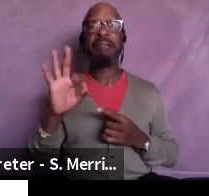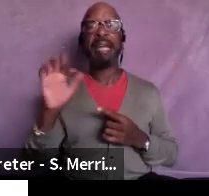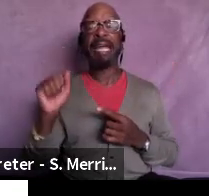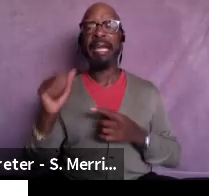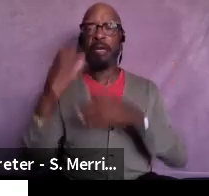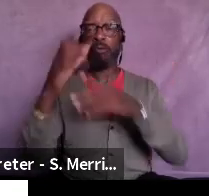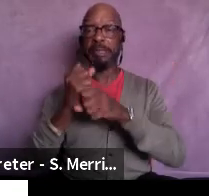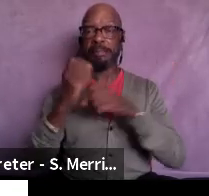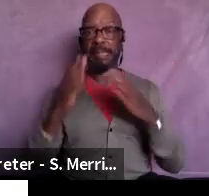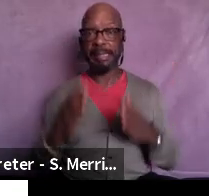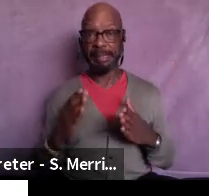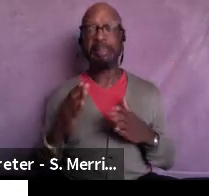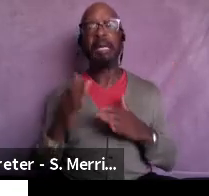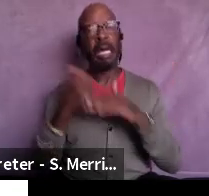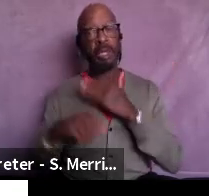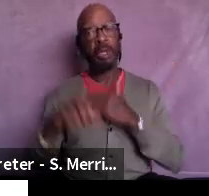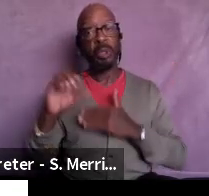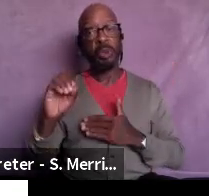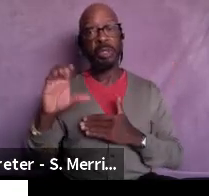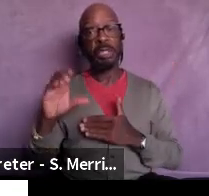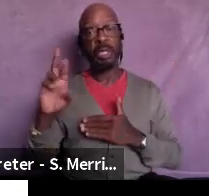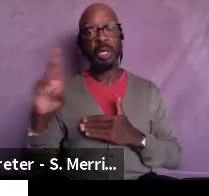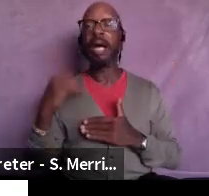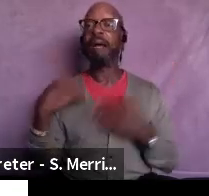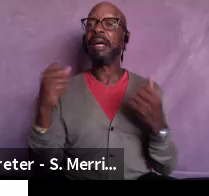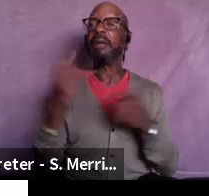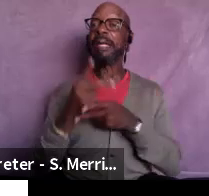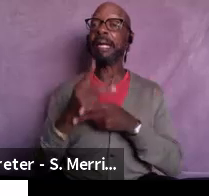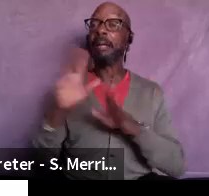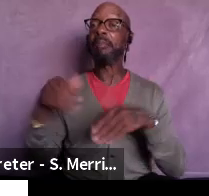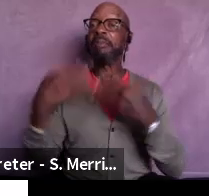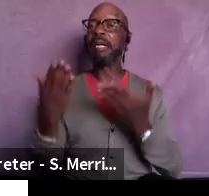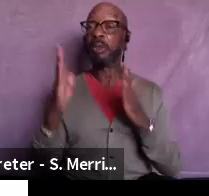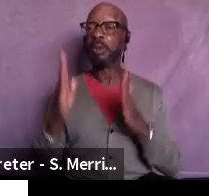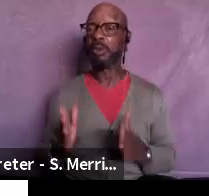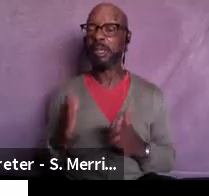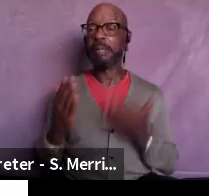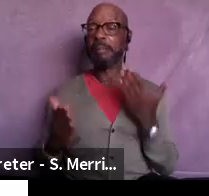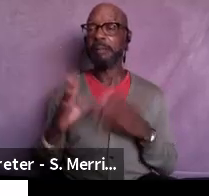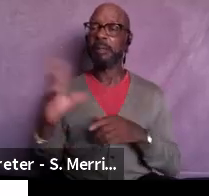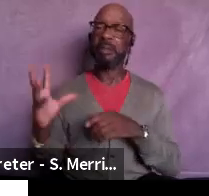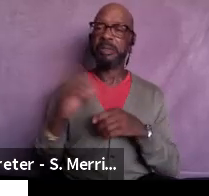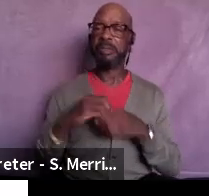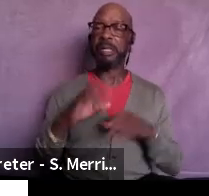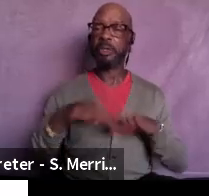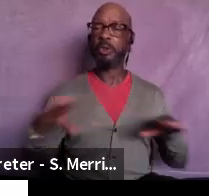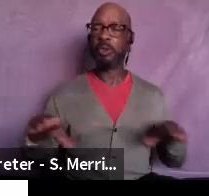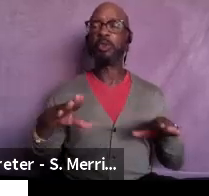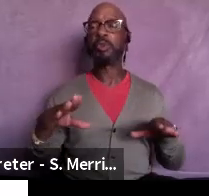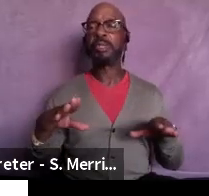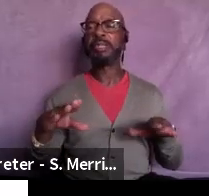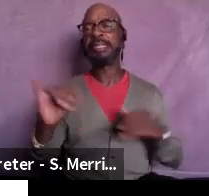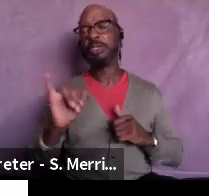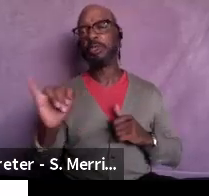context. We have healthcare providers that may participate in the Children's Health Insurance Program